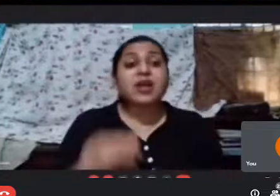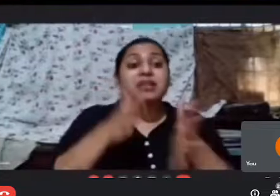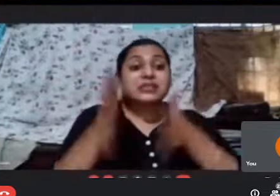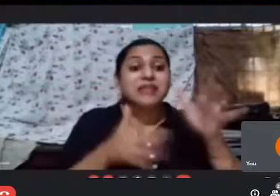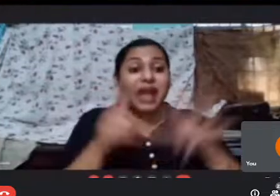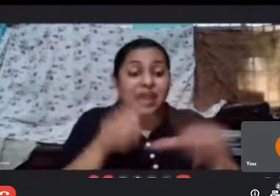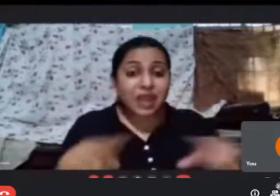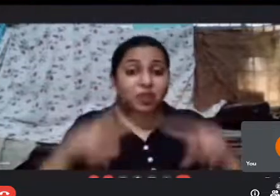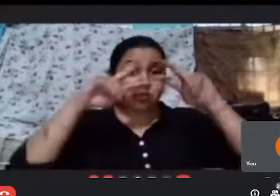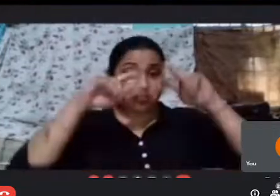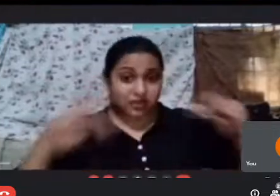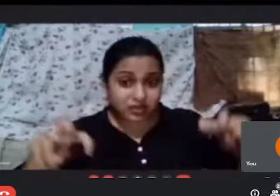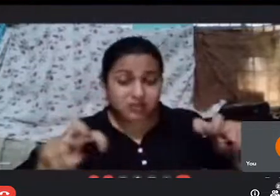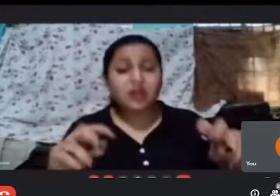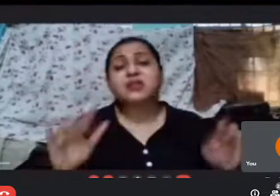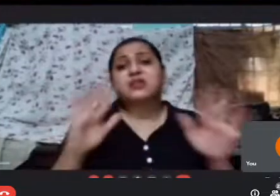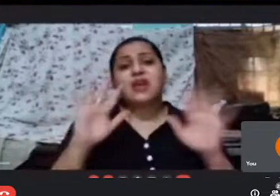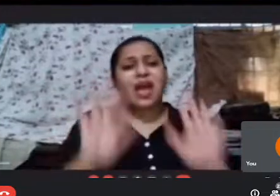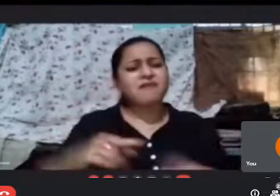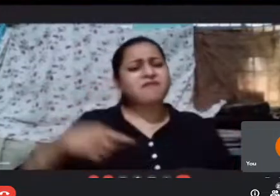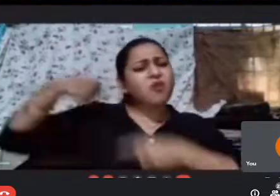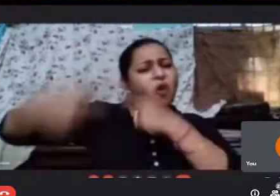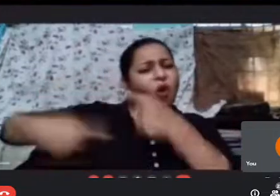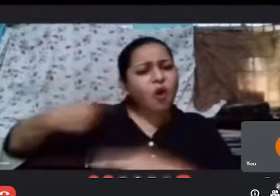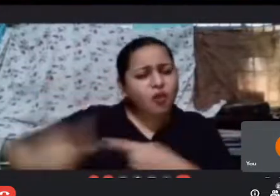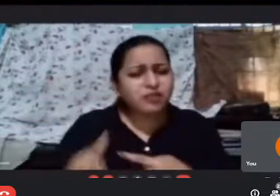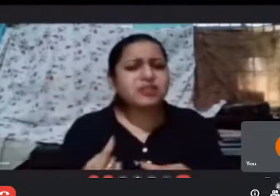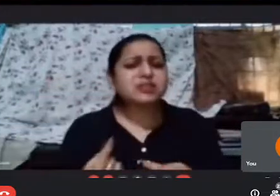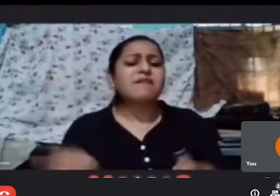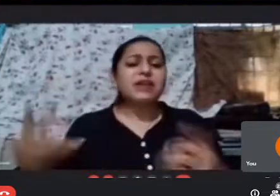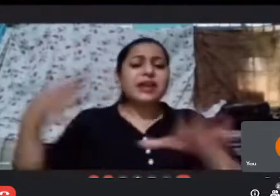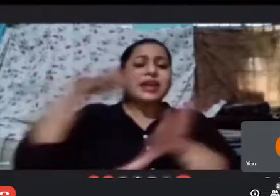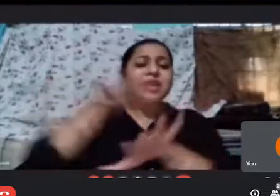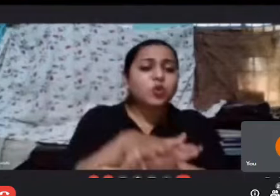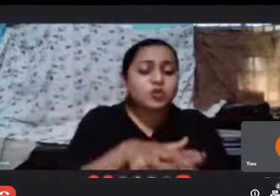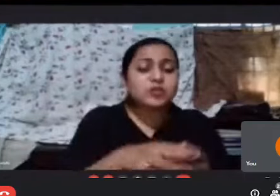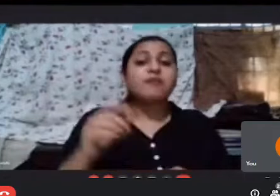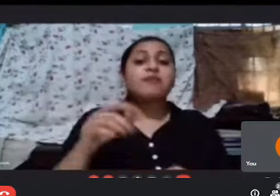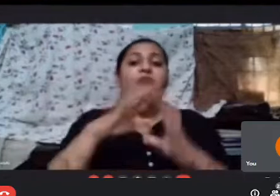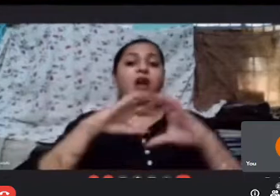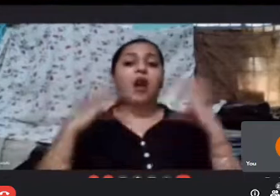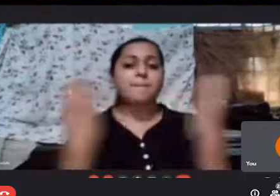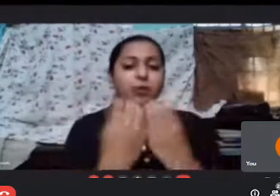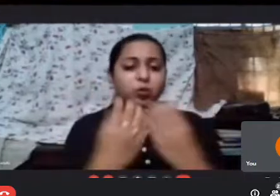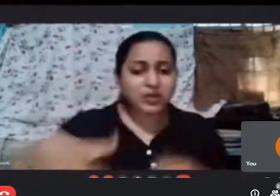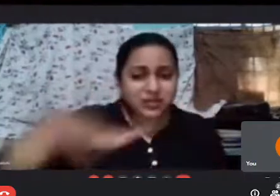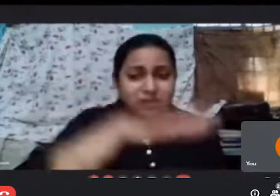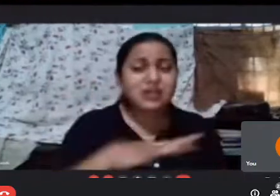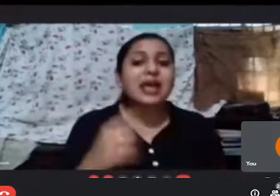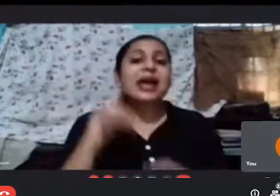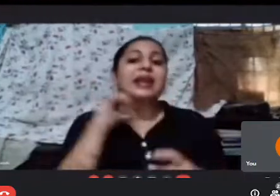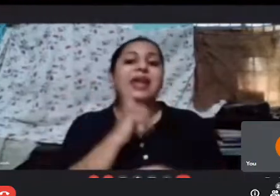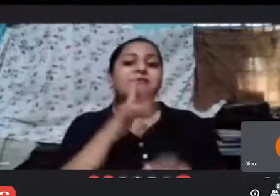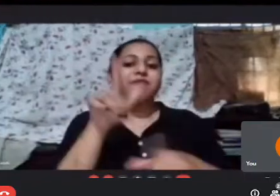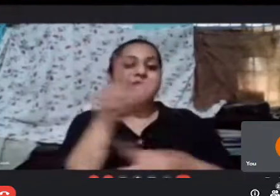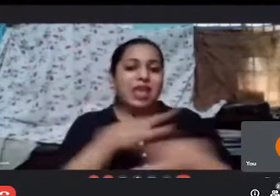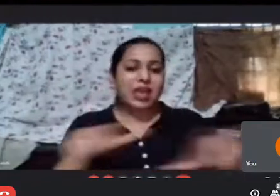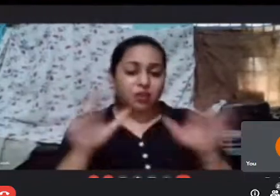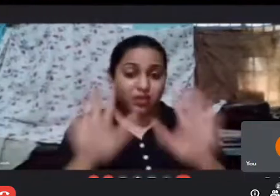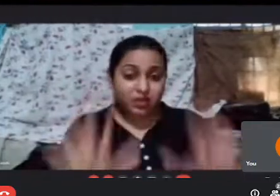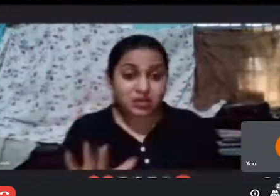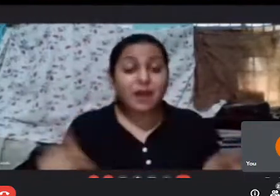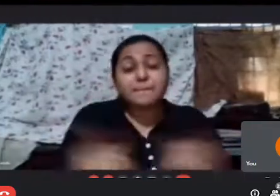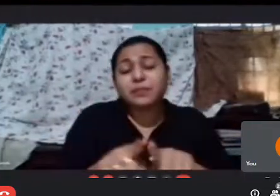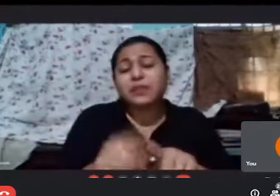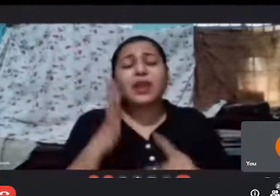always been closely linked to the communities in which these languages are primary means of